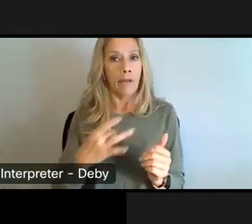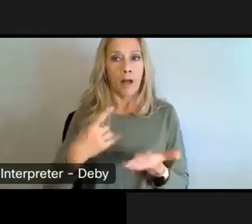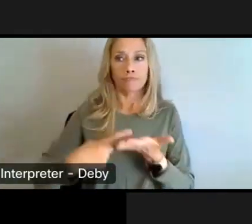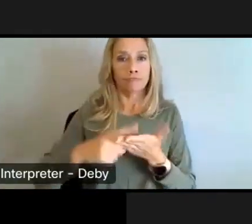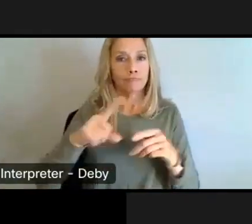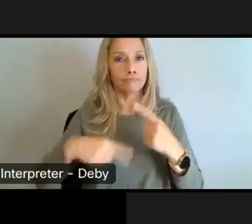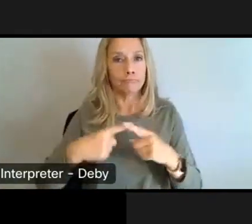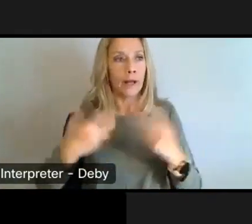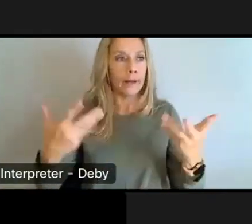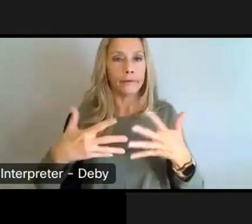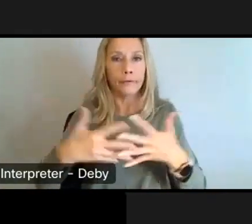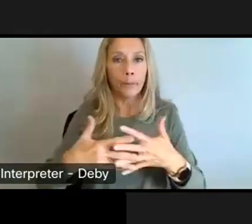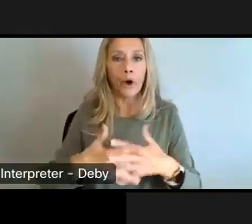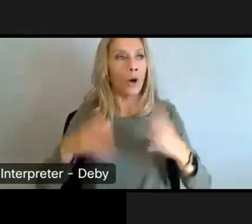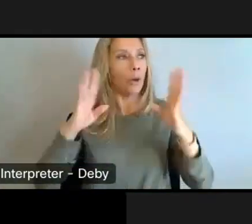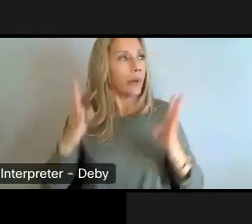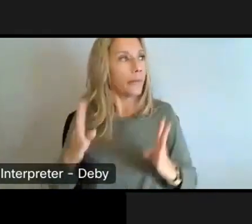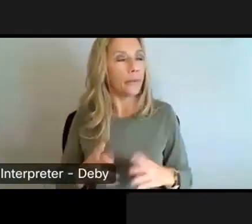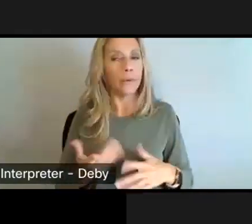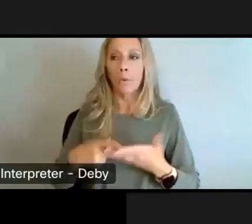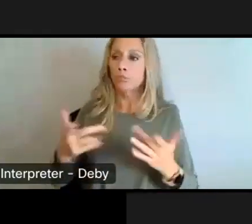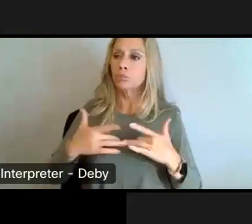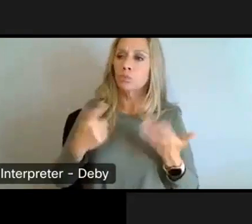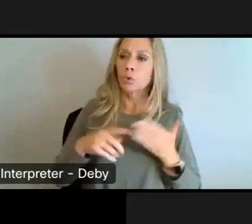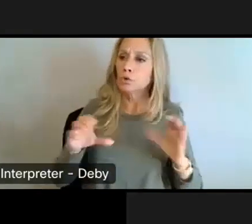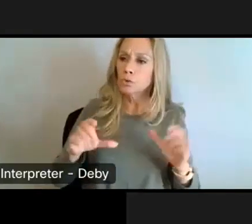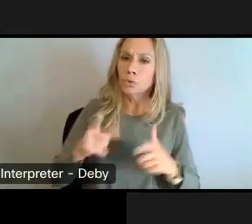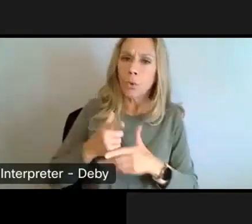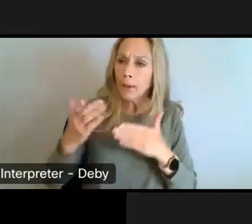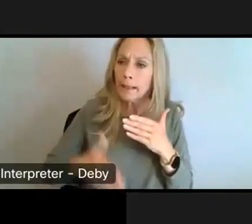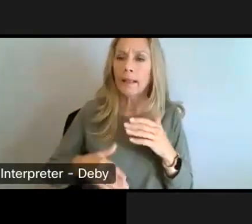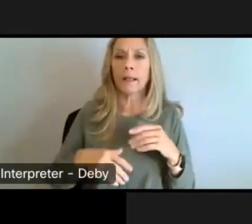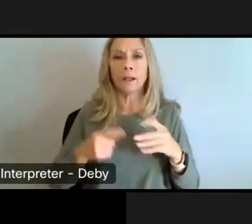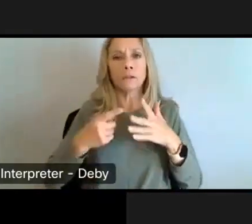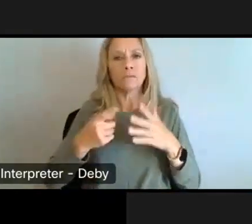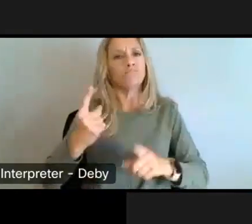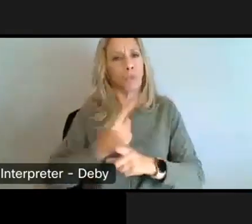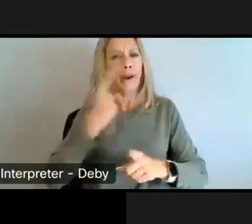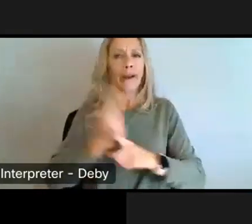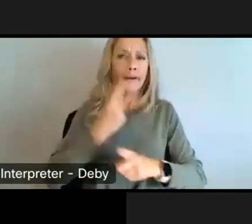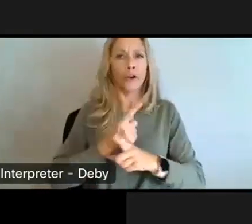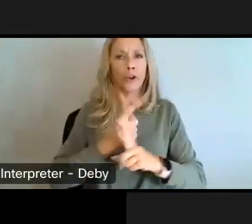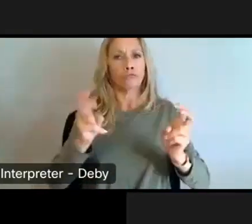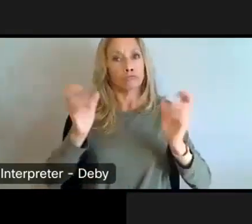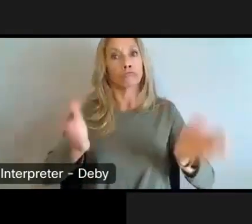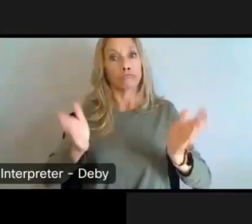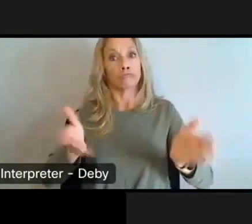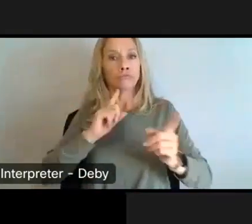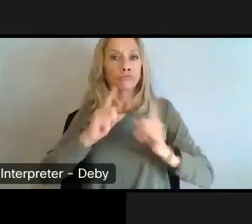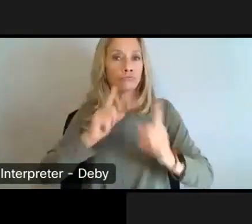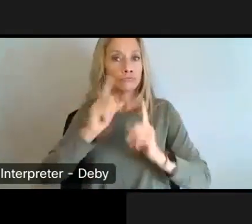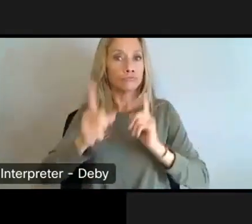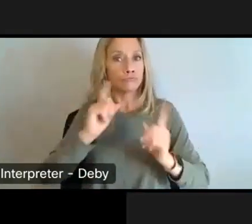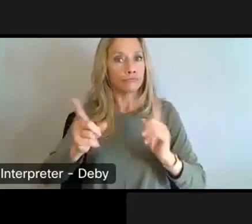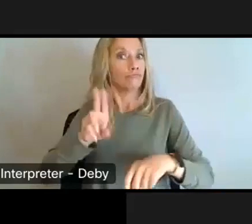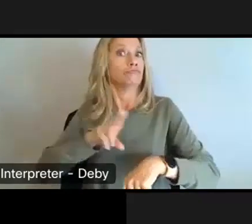like talking about the weather, what they did over the weekend. So if you start those regular conversations with them and have normal